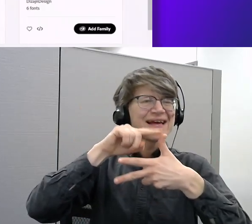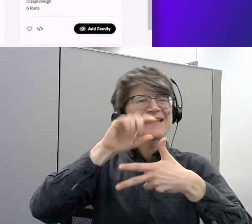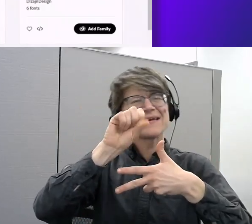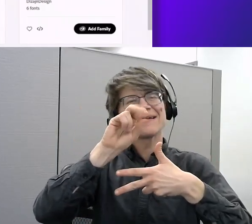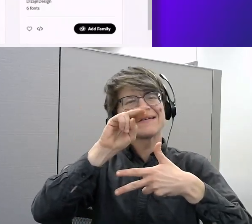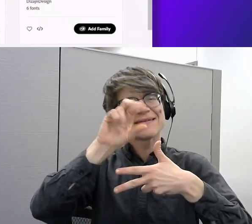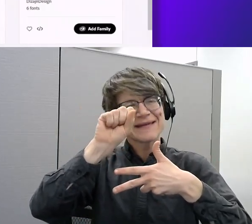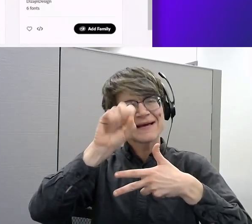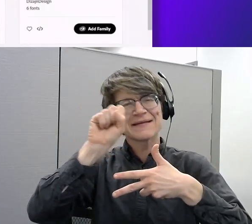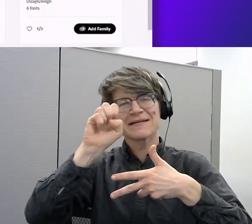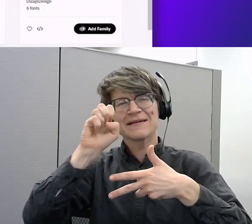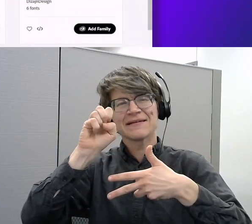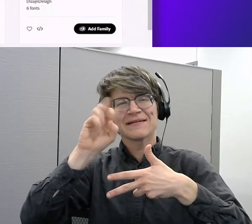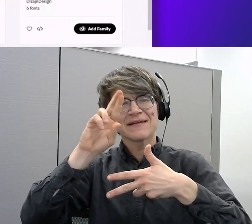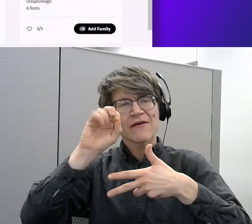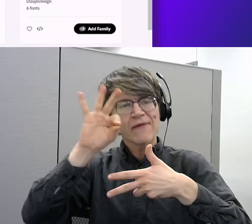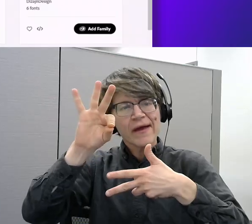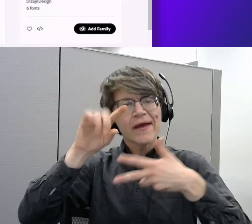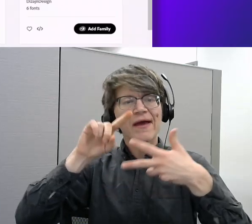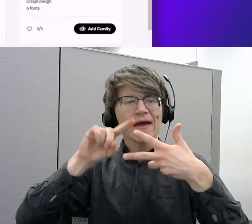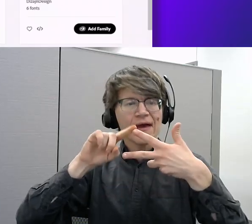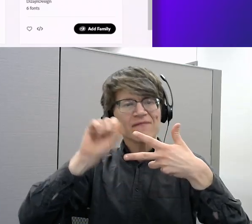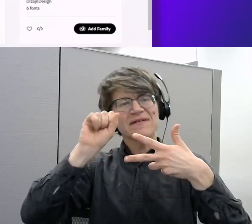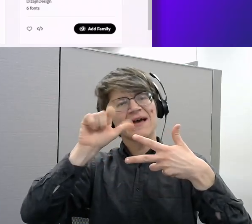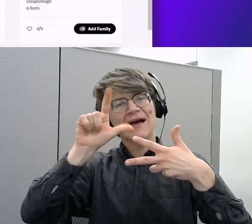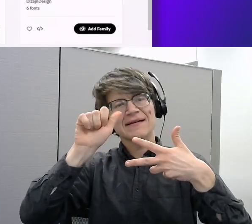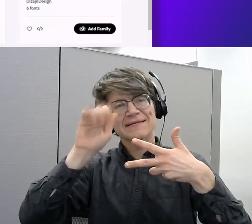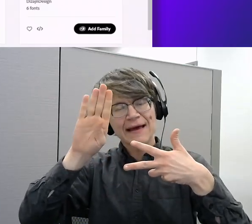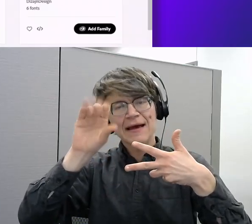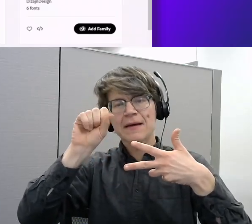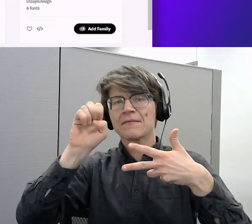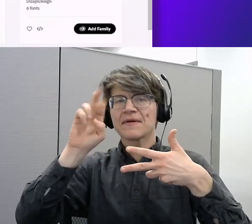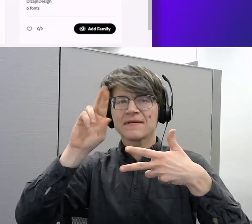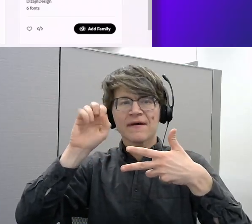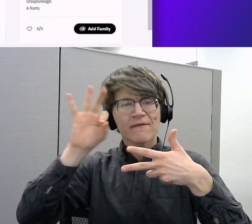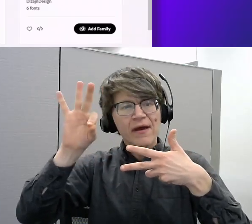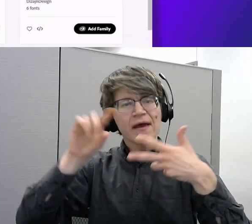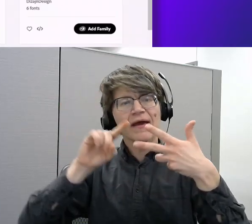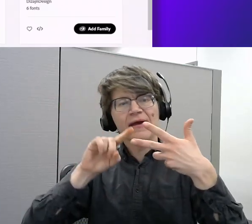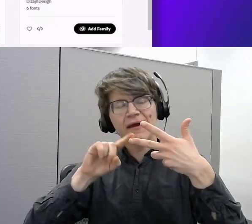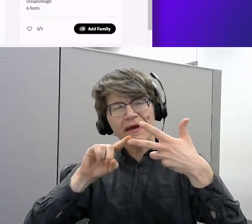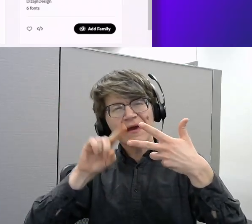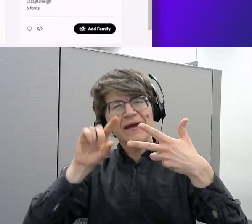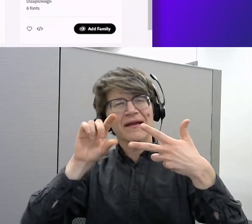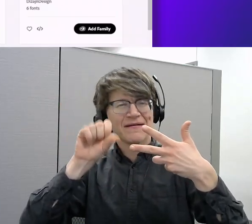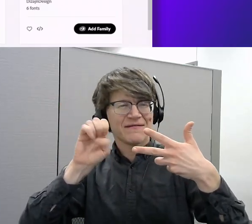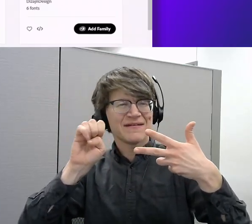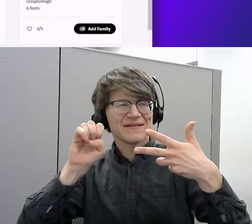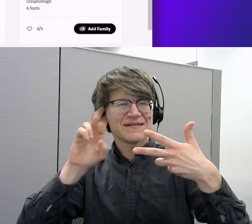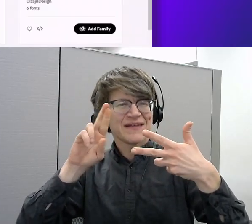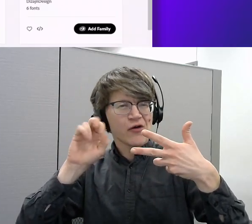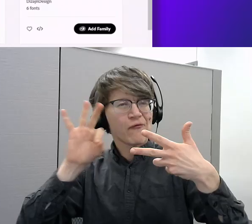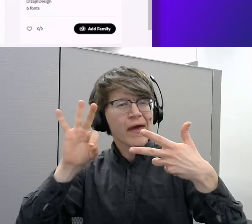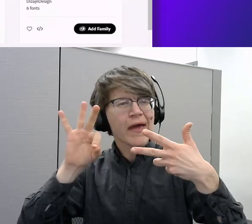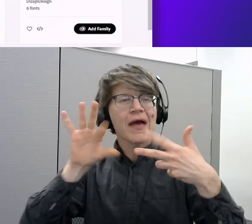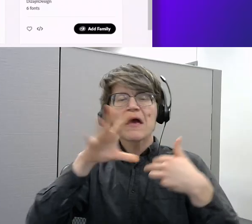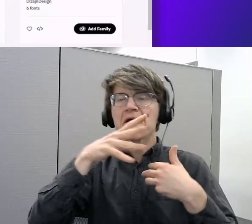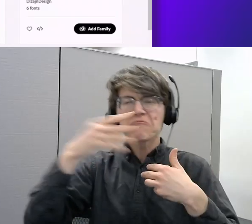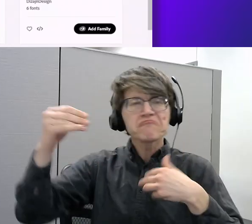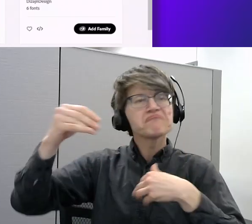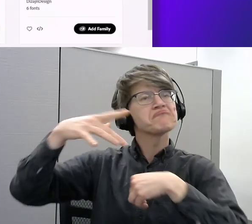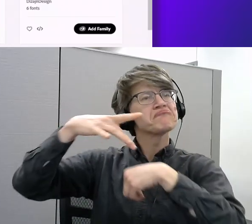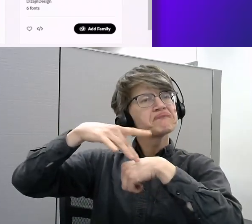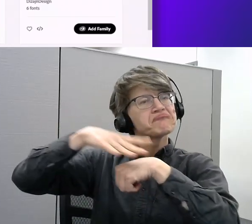the tag, so whether that is something that is calligraphy or whether it's something that is rounded